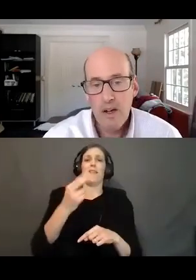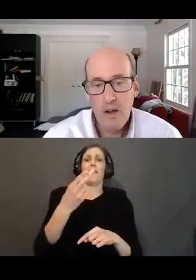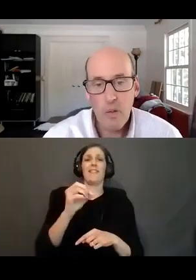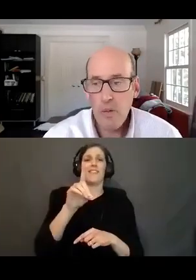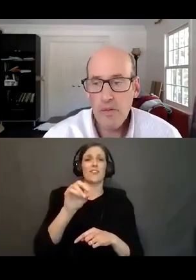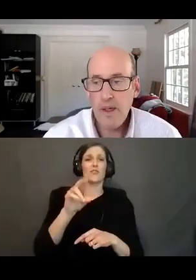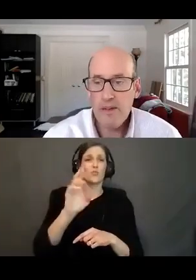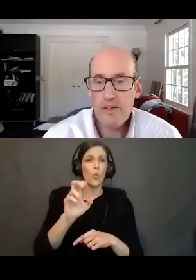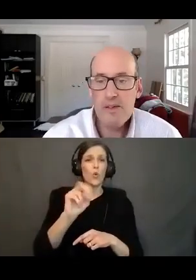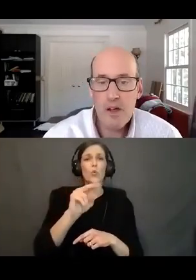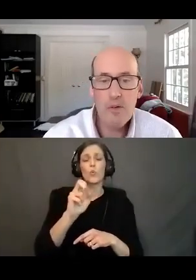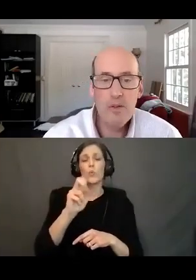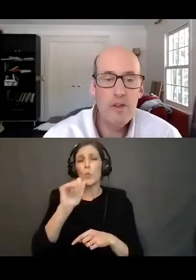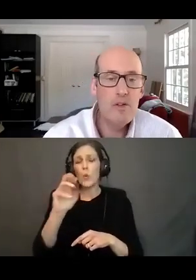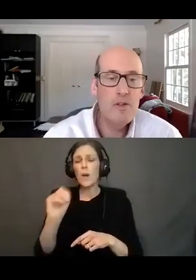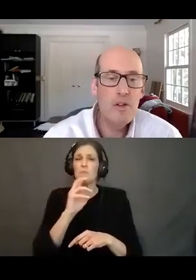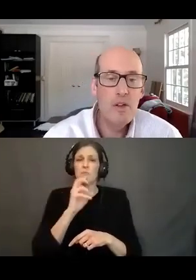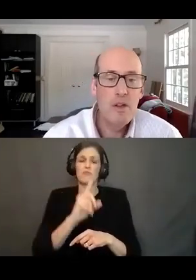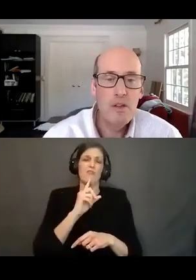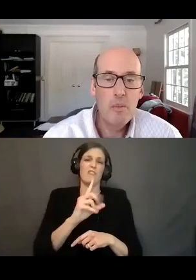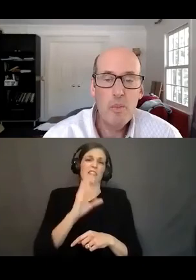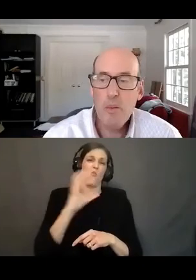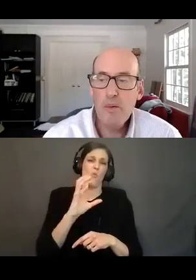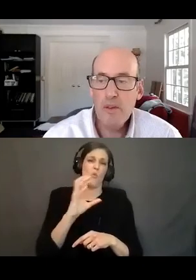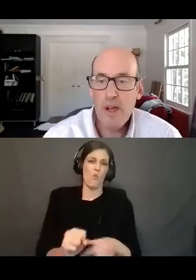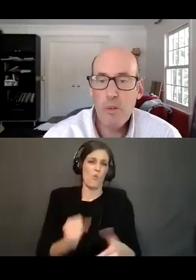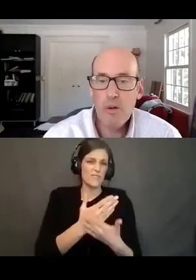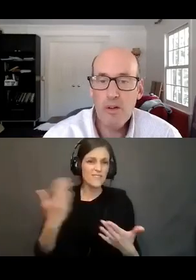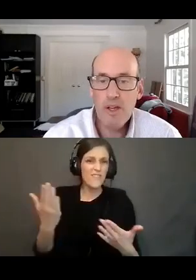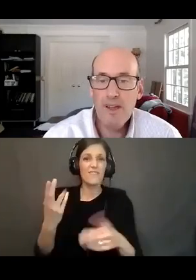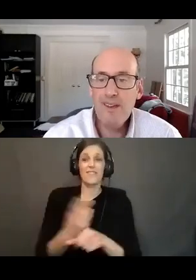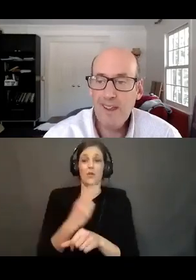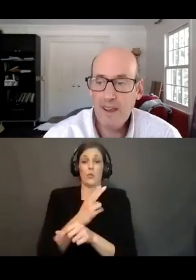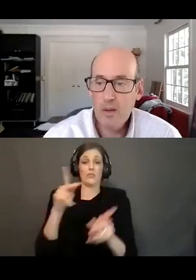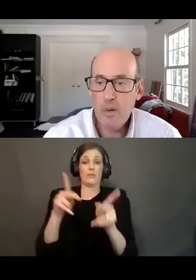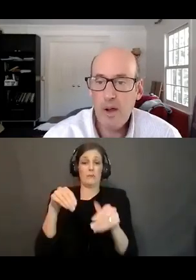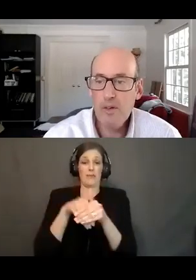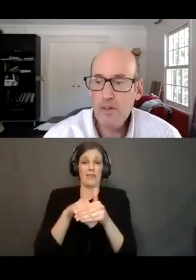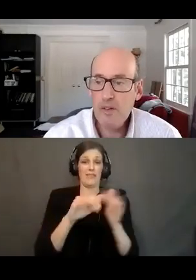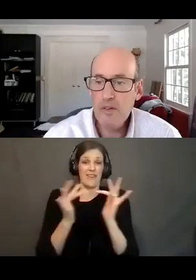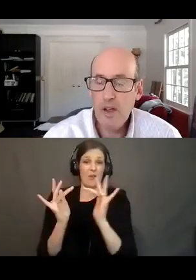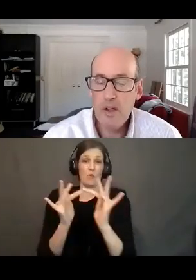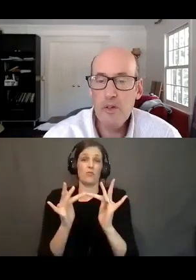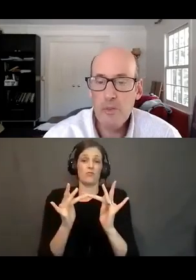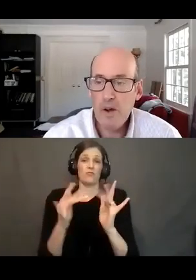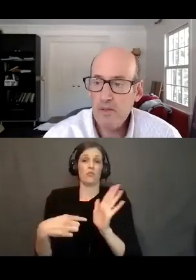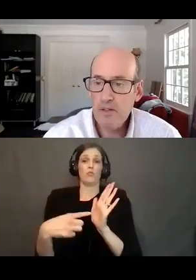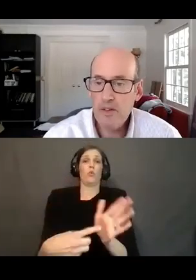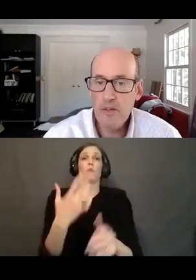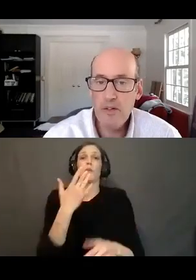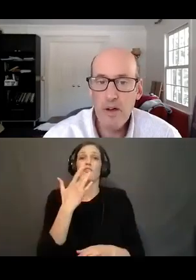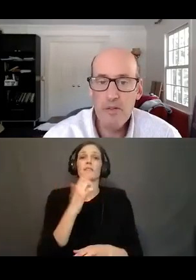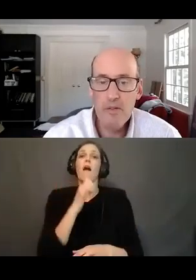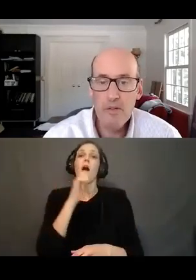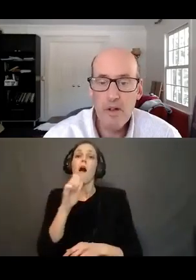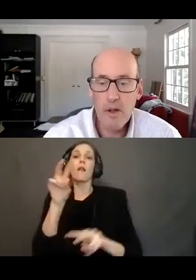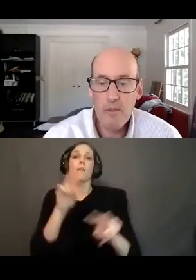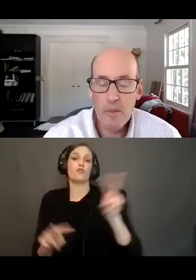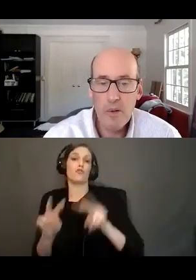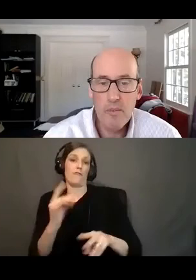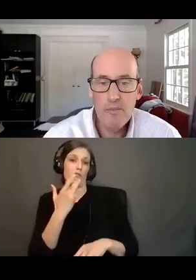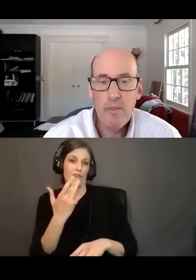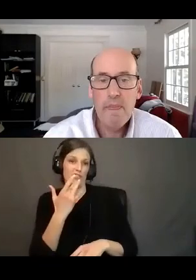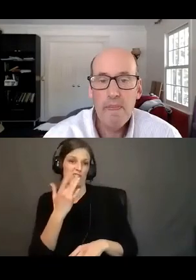Heider, ancient stuff where they used the people in the network to indicate the preferences, unobserved preferences